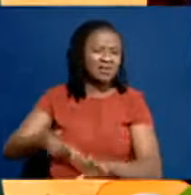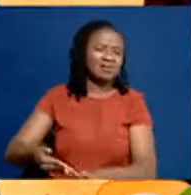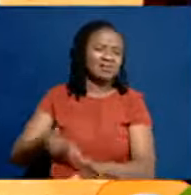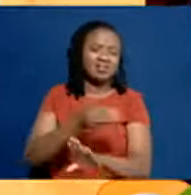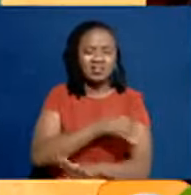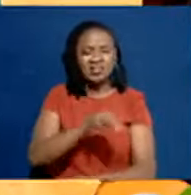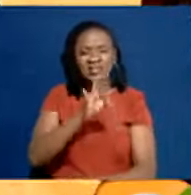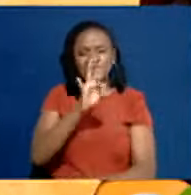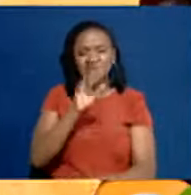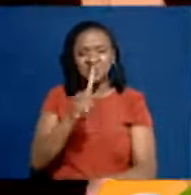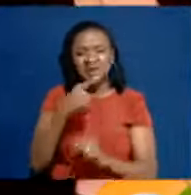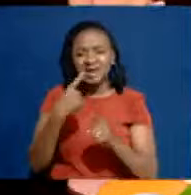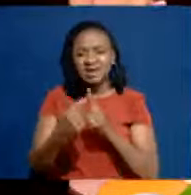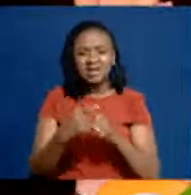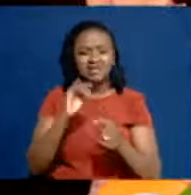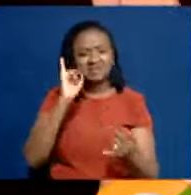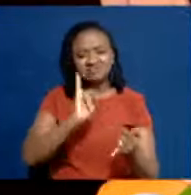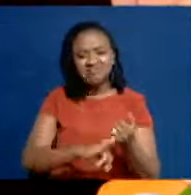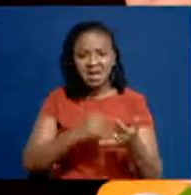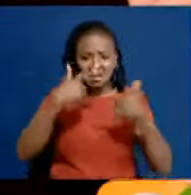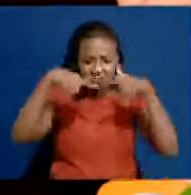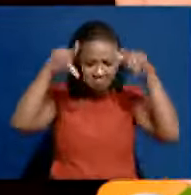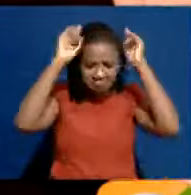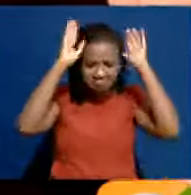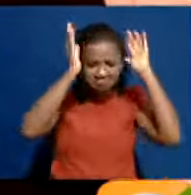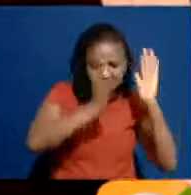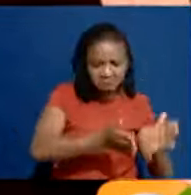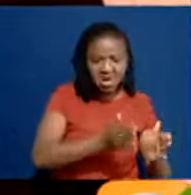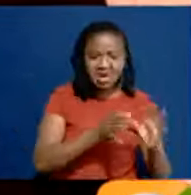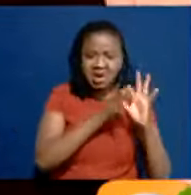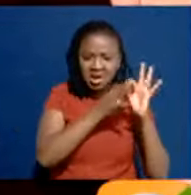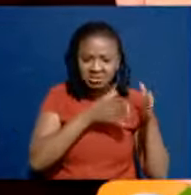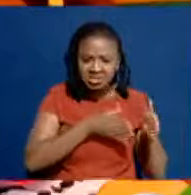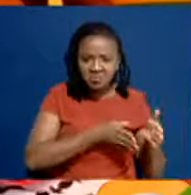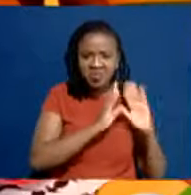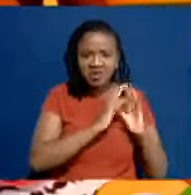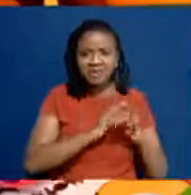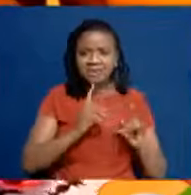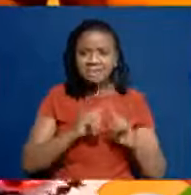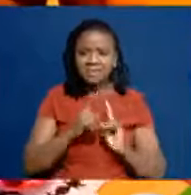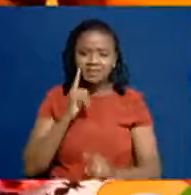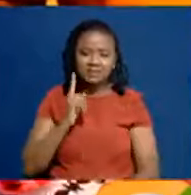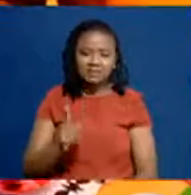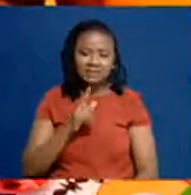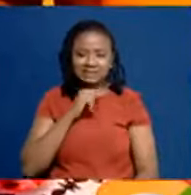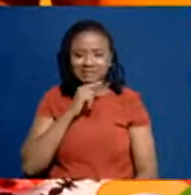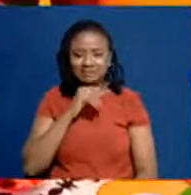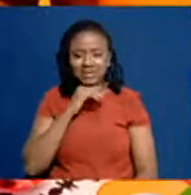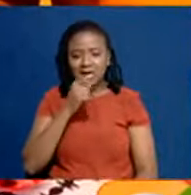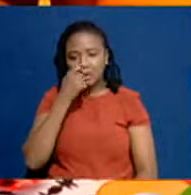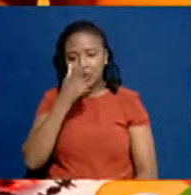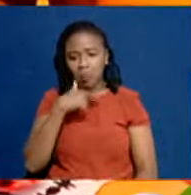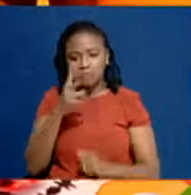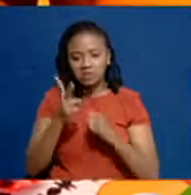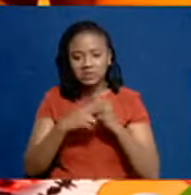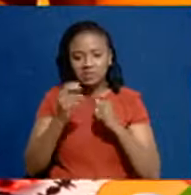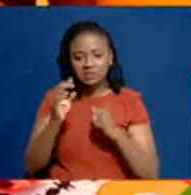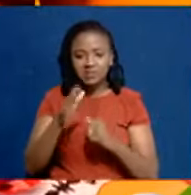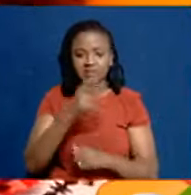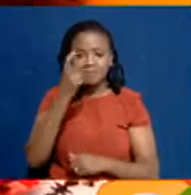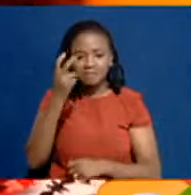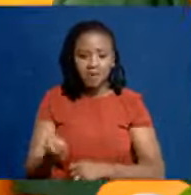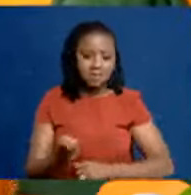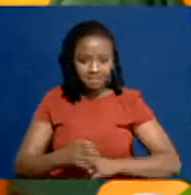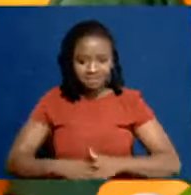for 31 years. Tragedy struck on the morning of the wedding day when 70-year-old Michael Musyioki died